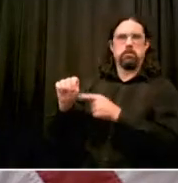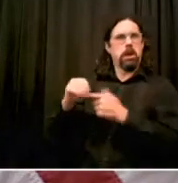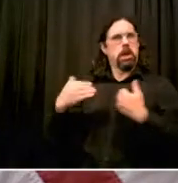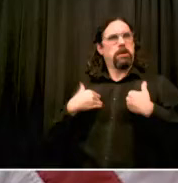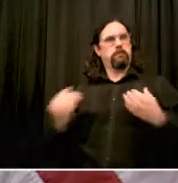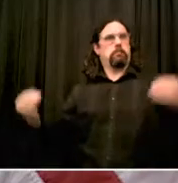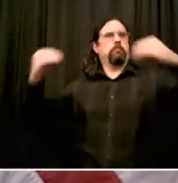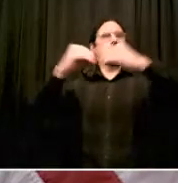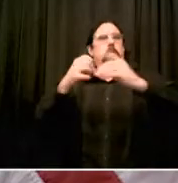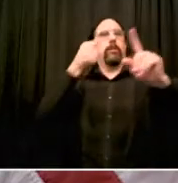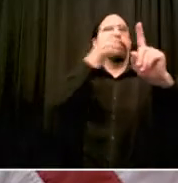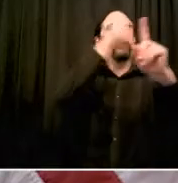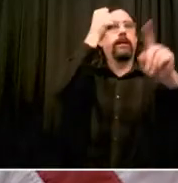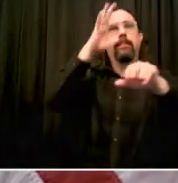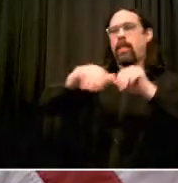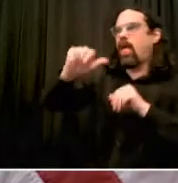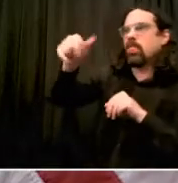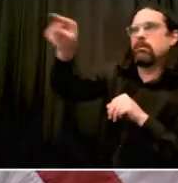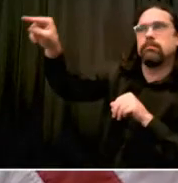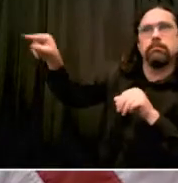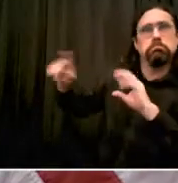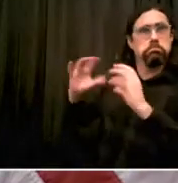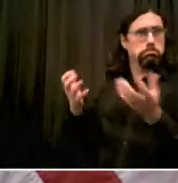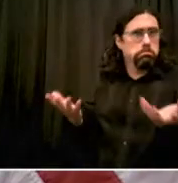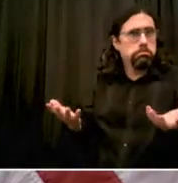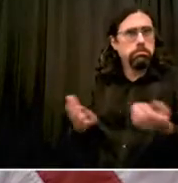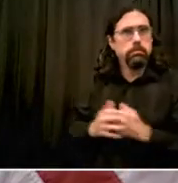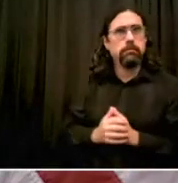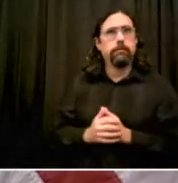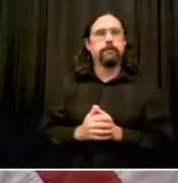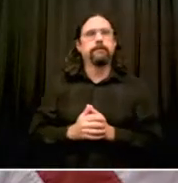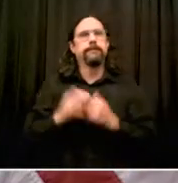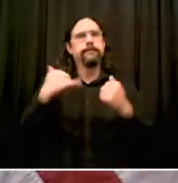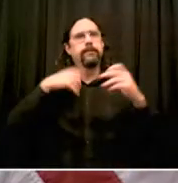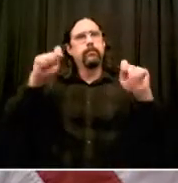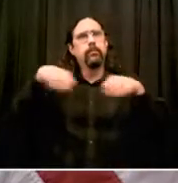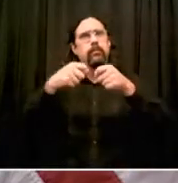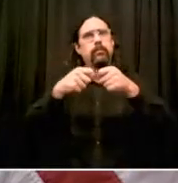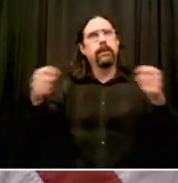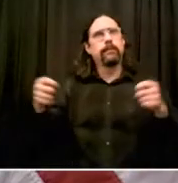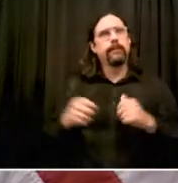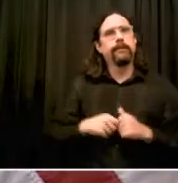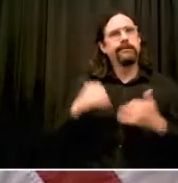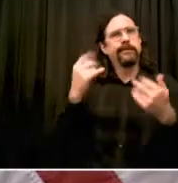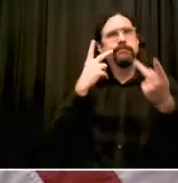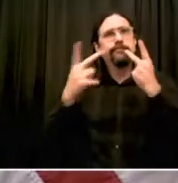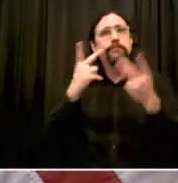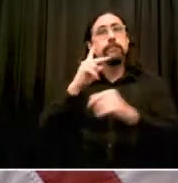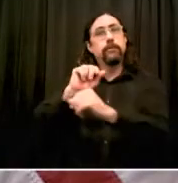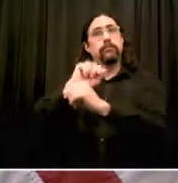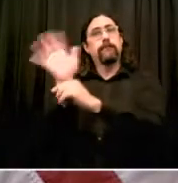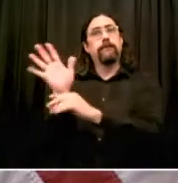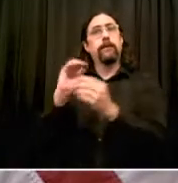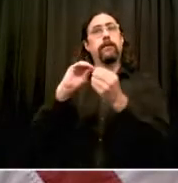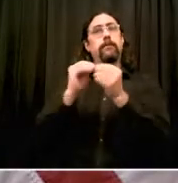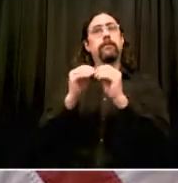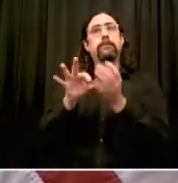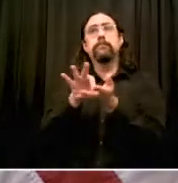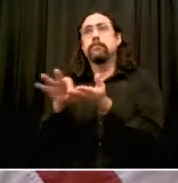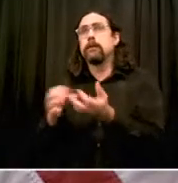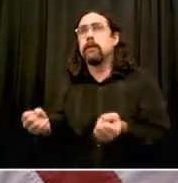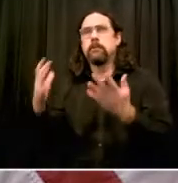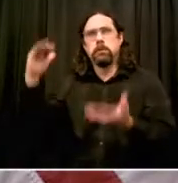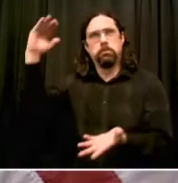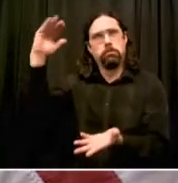I want to keep reminding you, the reason that things have moved forward in New York City is because the people get it. The people feel